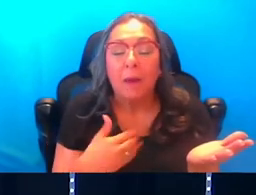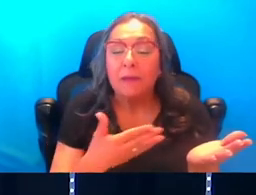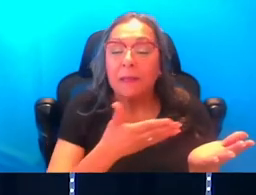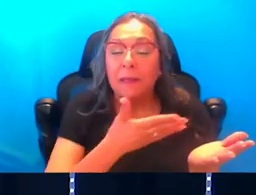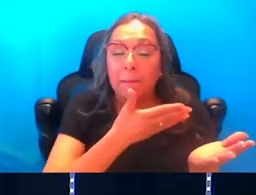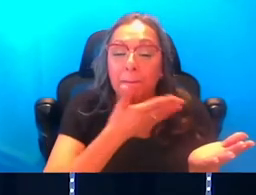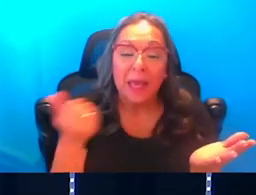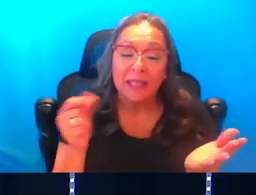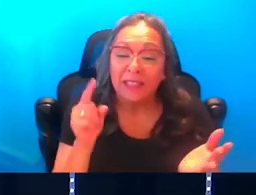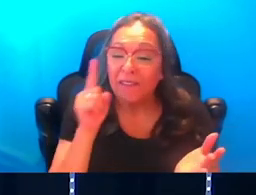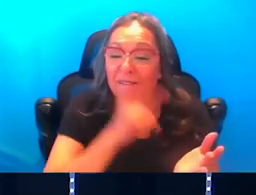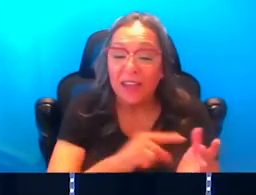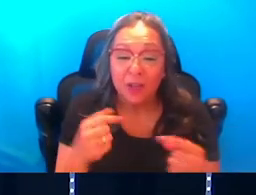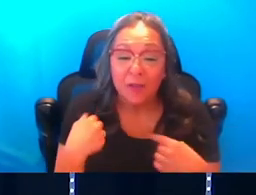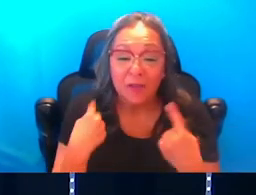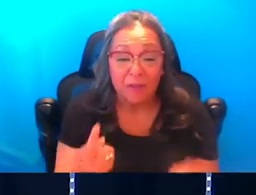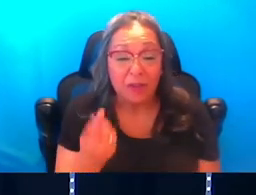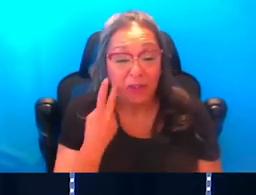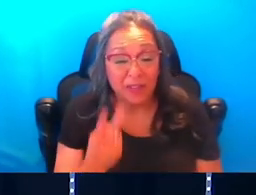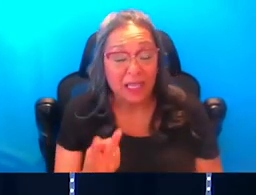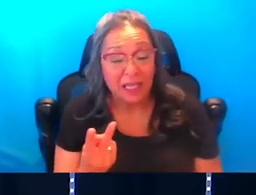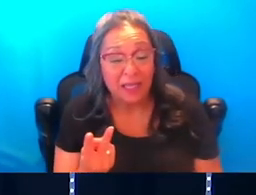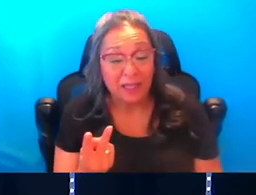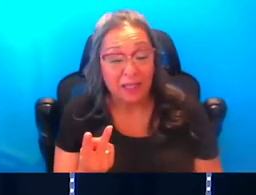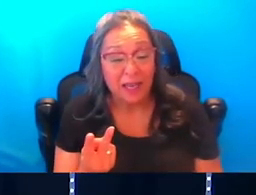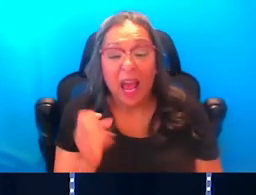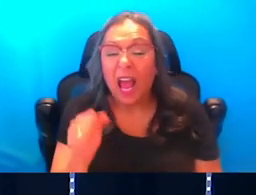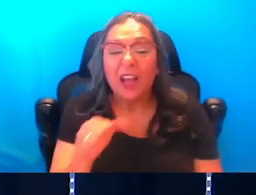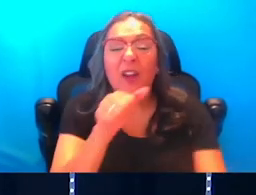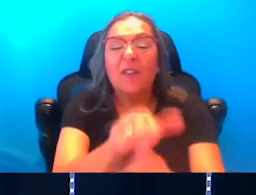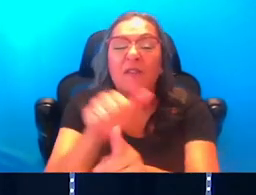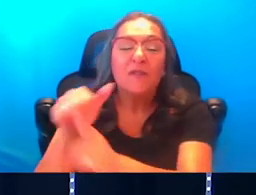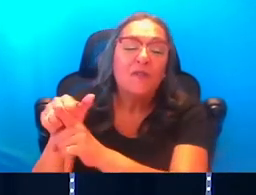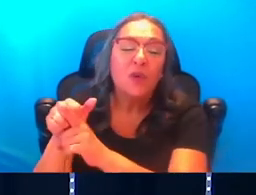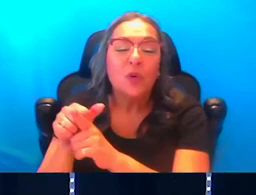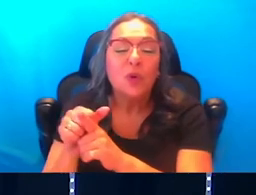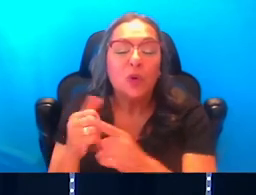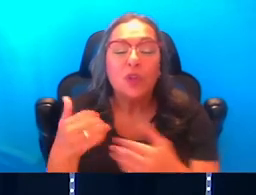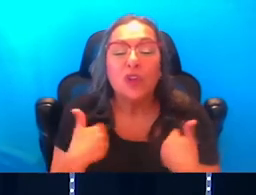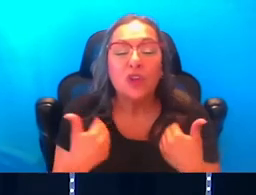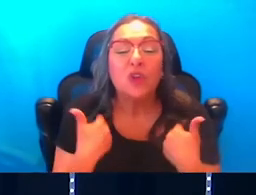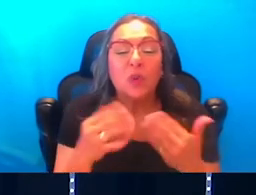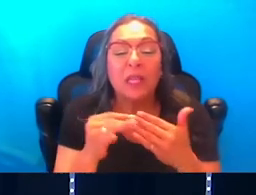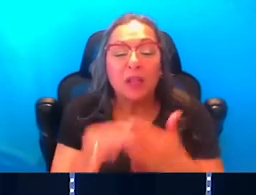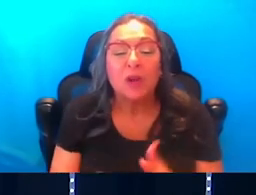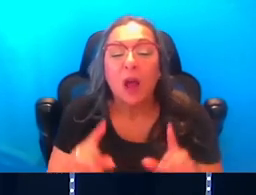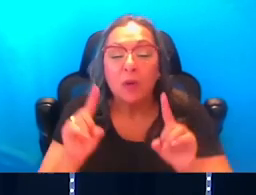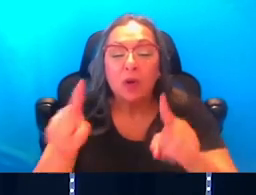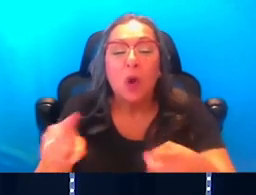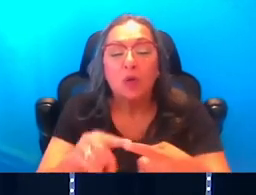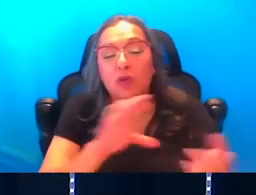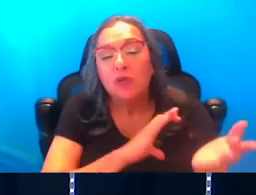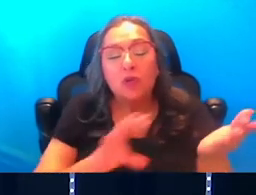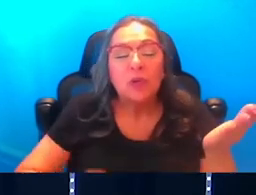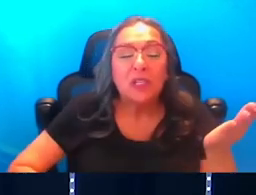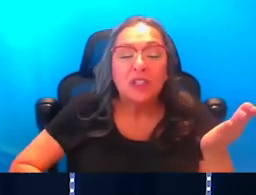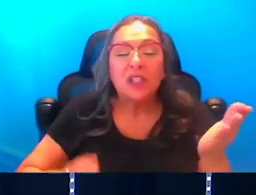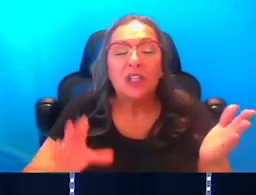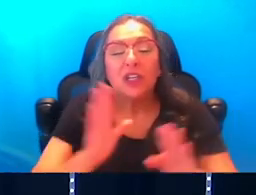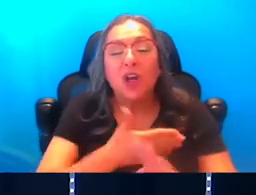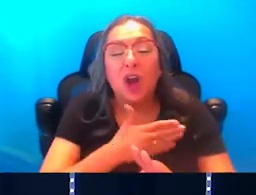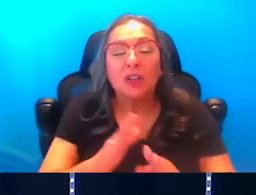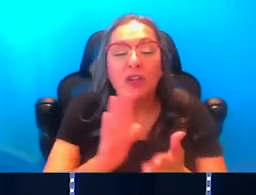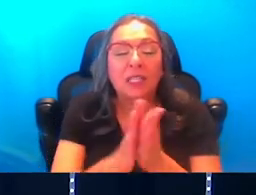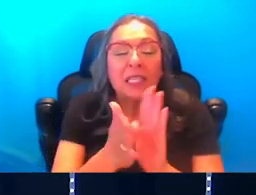you ever saw in your life. And, man, I could fool youth leaders. I'd go to the Christian concerts, and I'd get emotional. I'd go